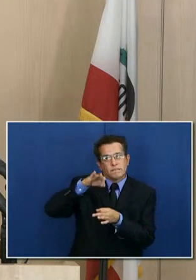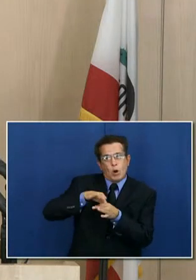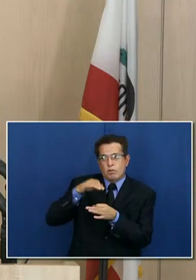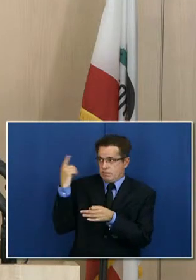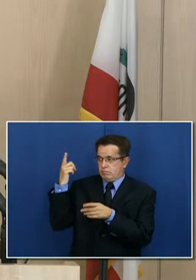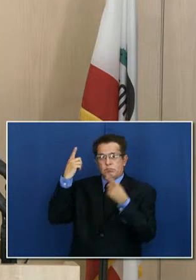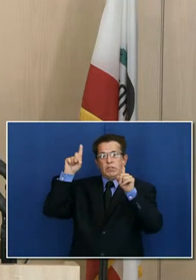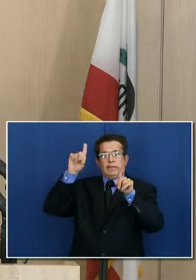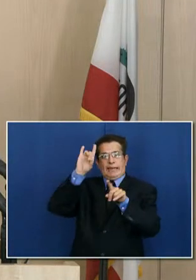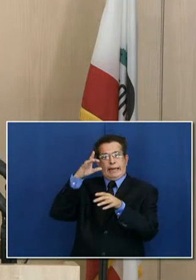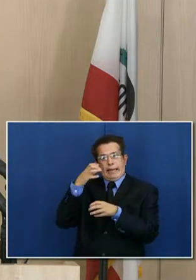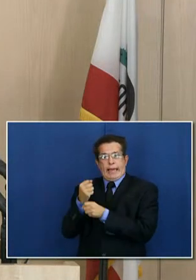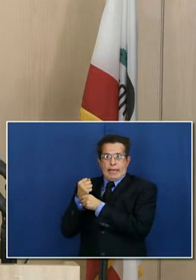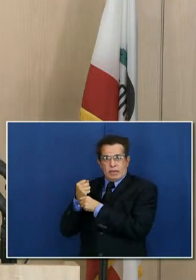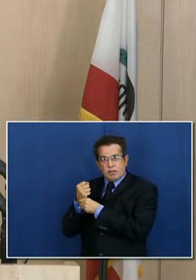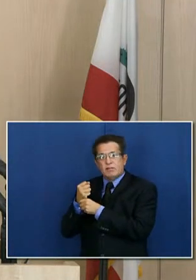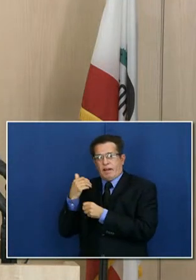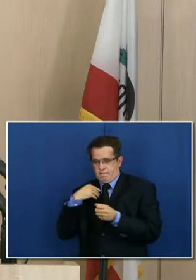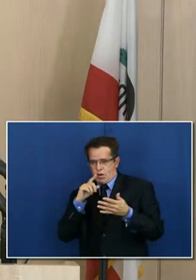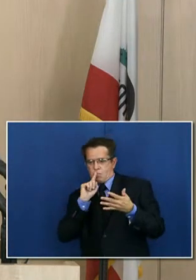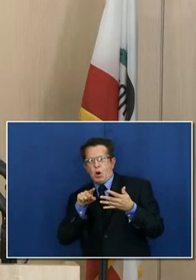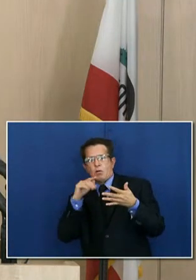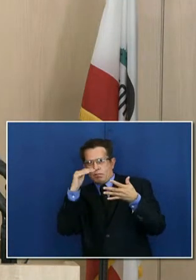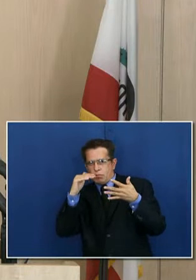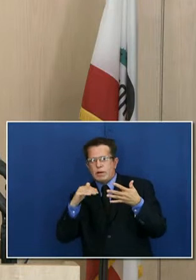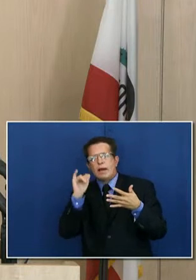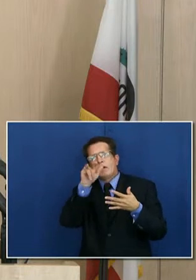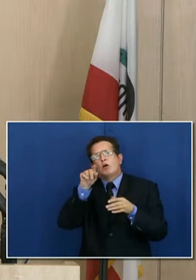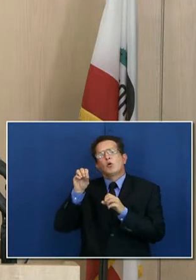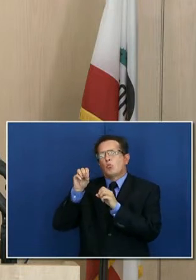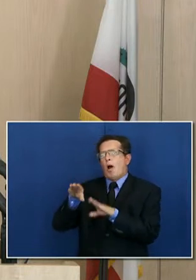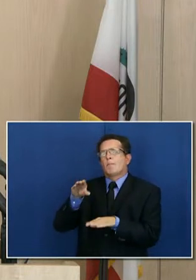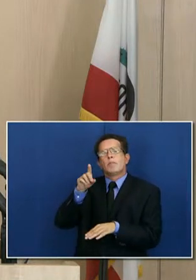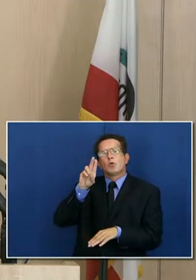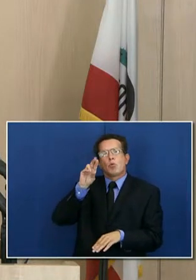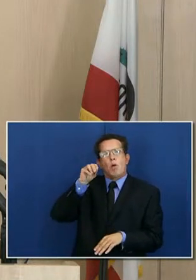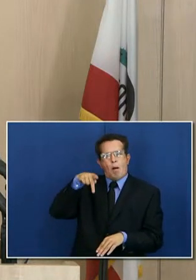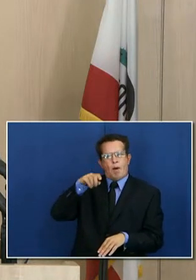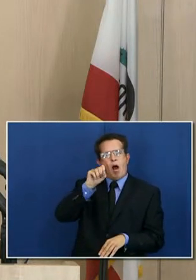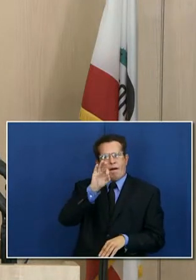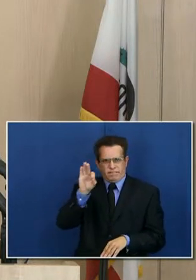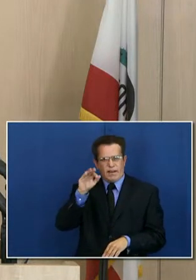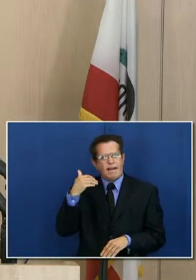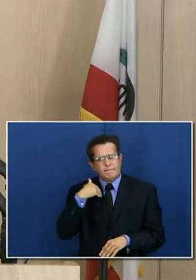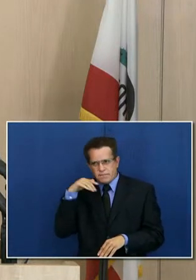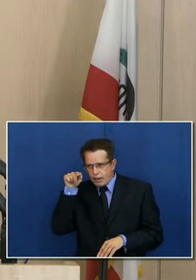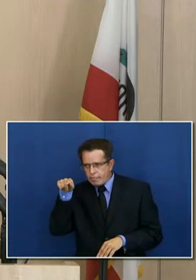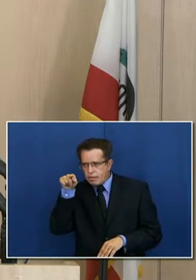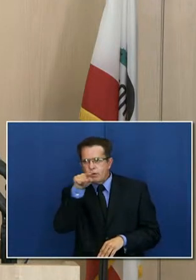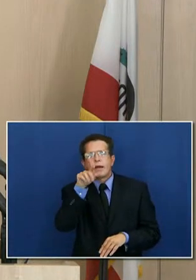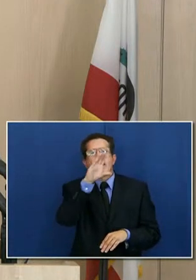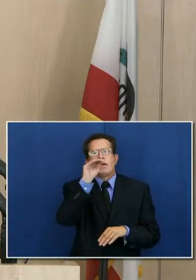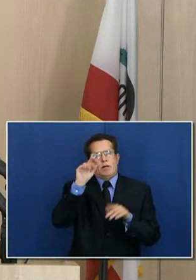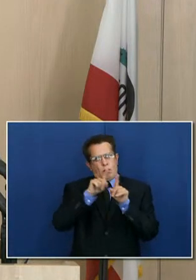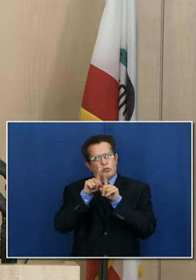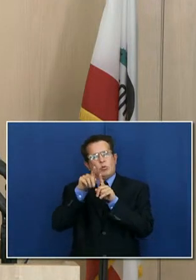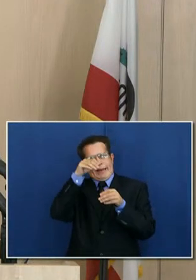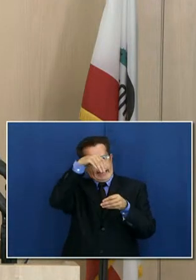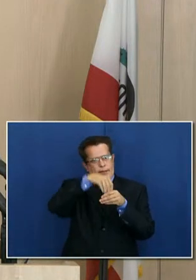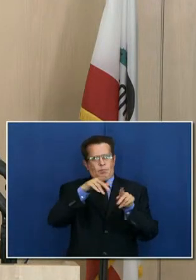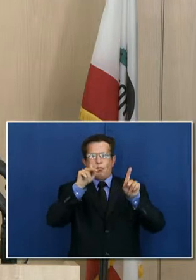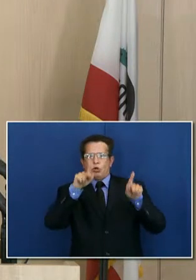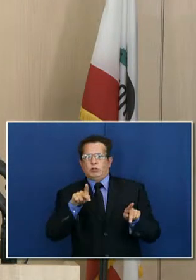been received. We also have hundreds of drop-off locations. Our registrar will update you on those, but also talk about in-person voting, which is still going to be an